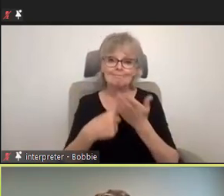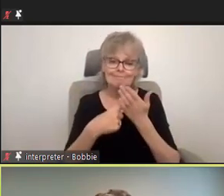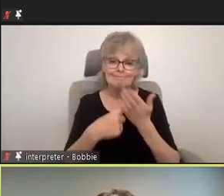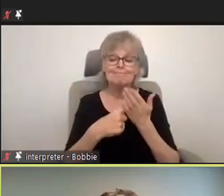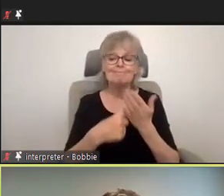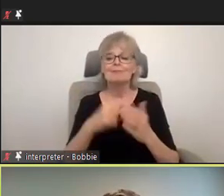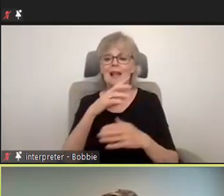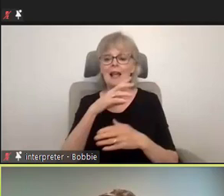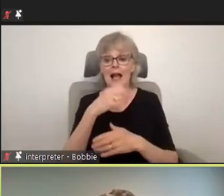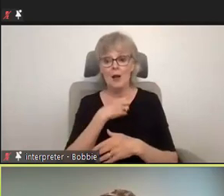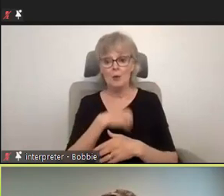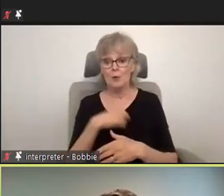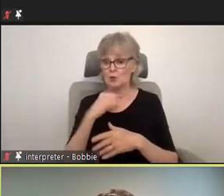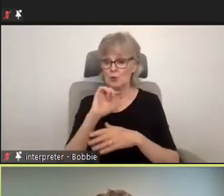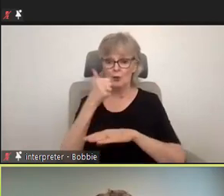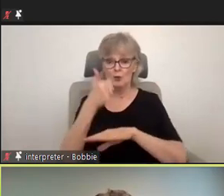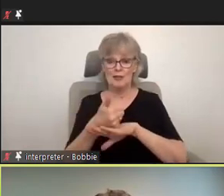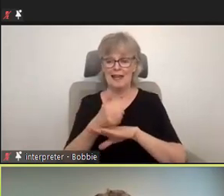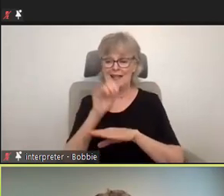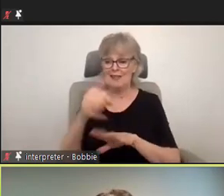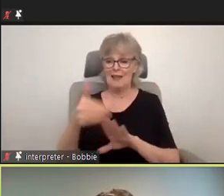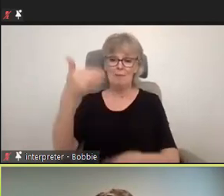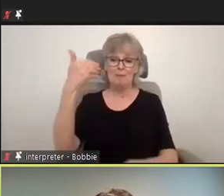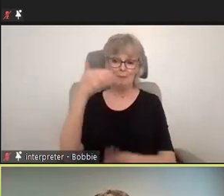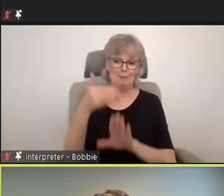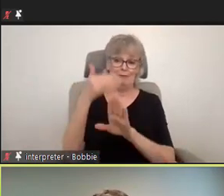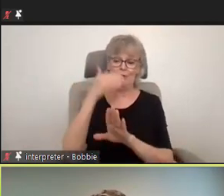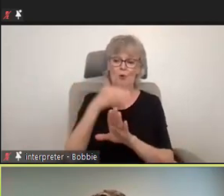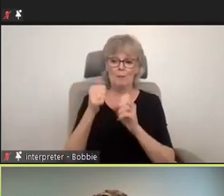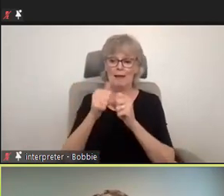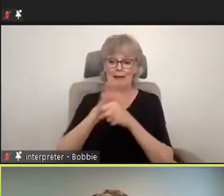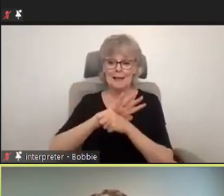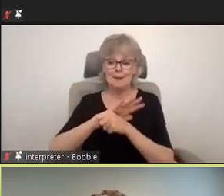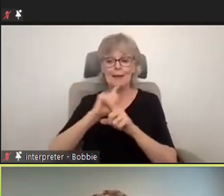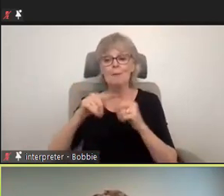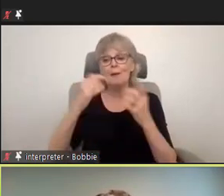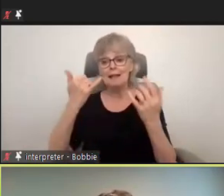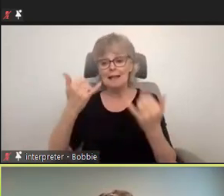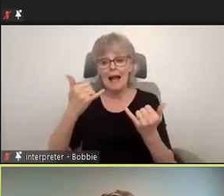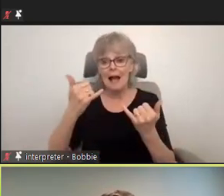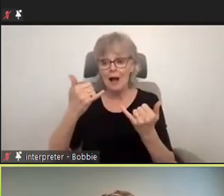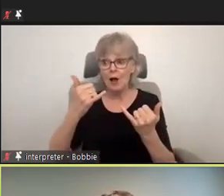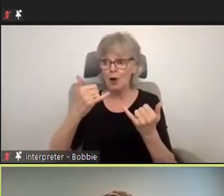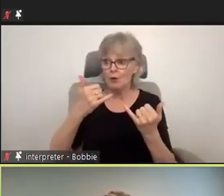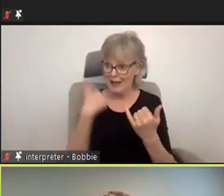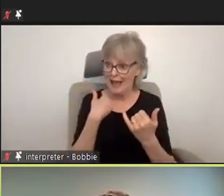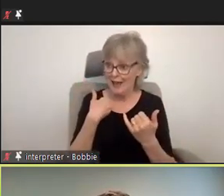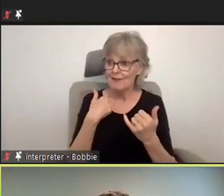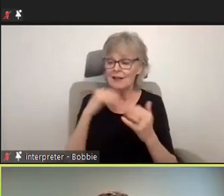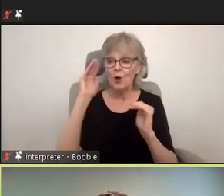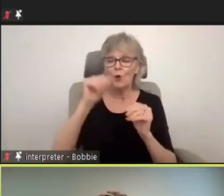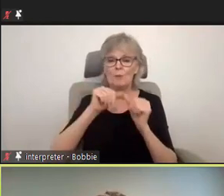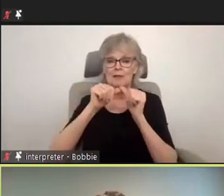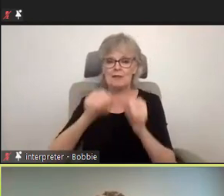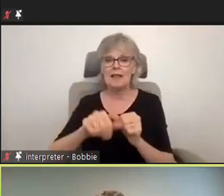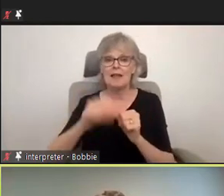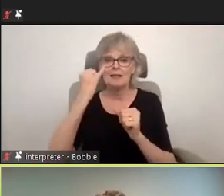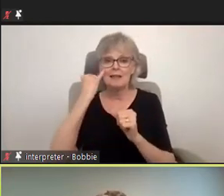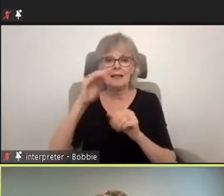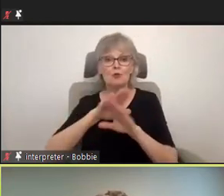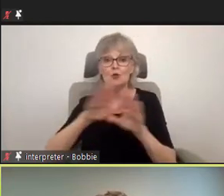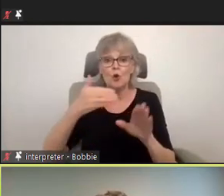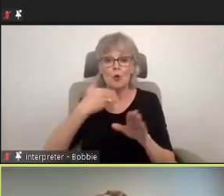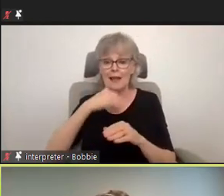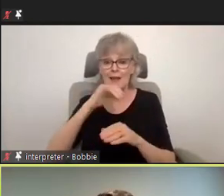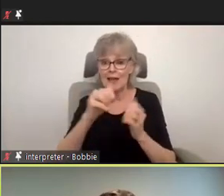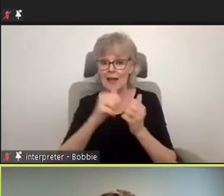I wish that we had created that kind of space before the pandemic, but now that it's here, I hope it stays. And if you don't yet have something like that with your Department of